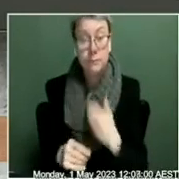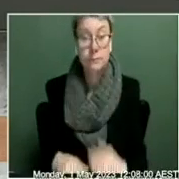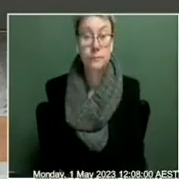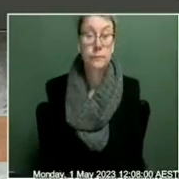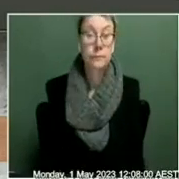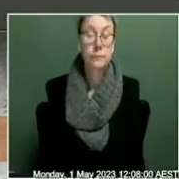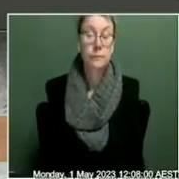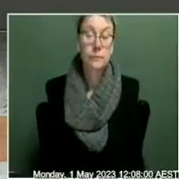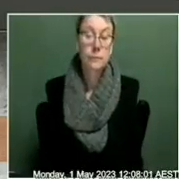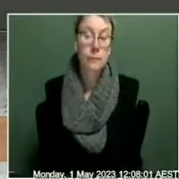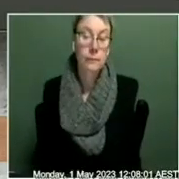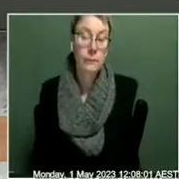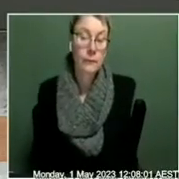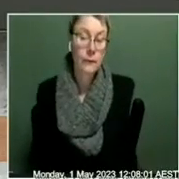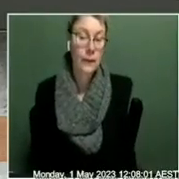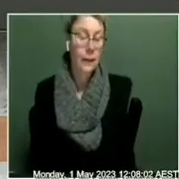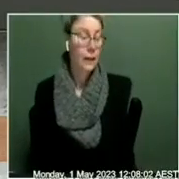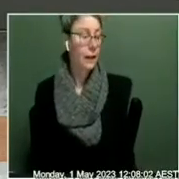within correctional facilities.